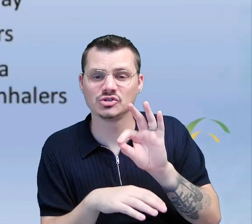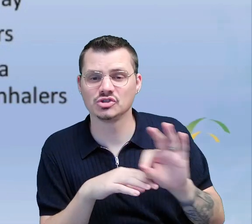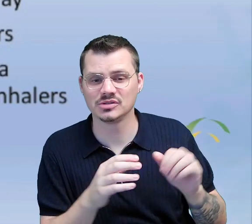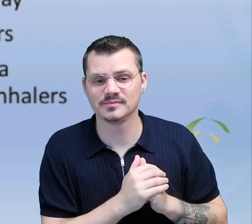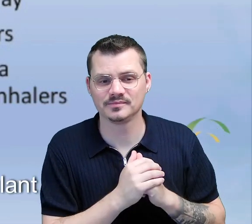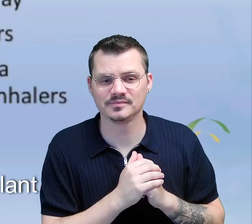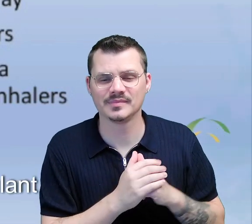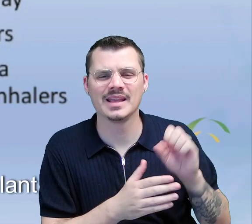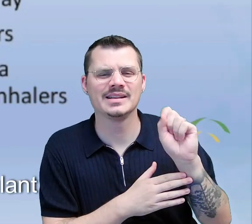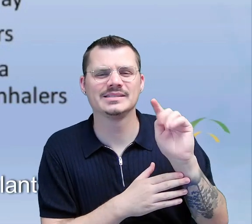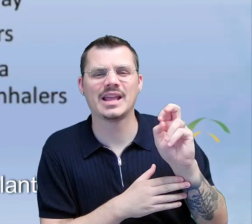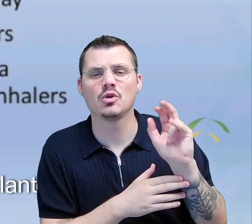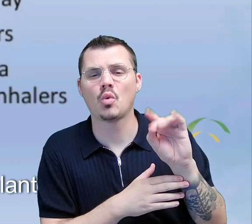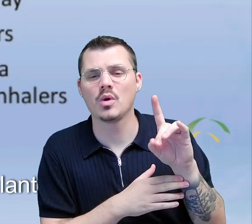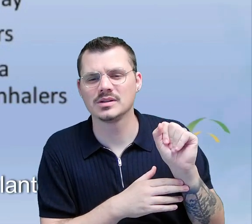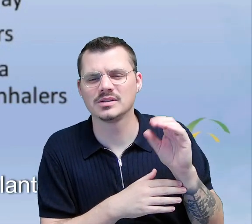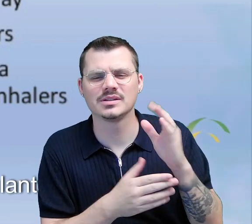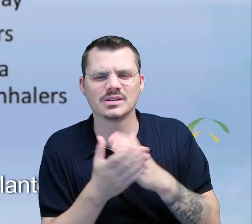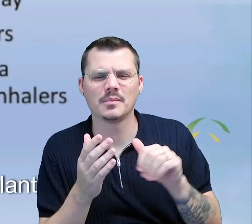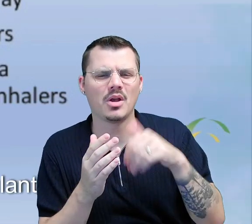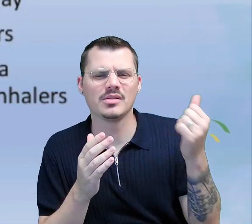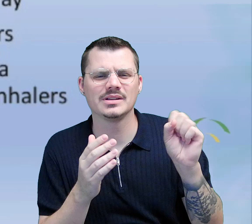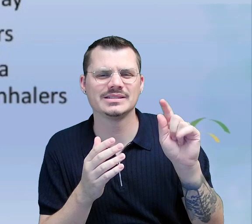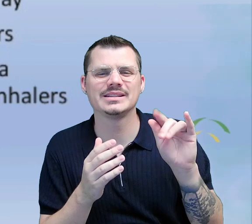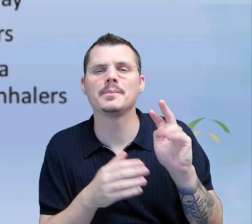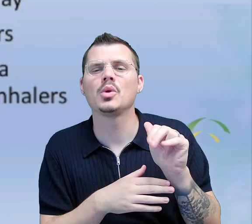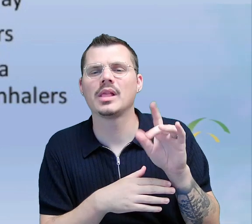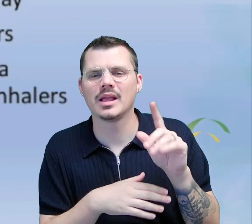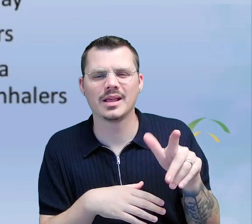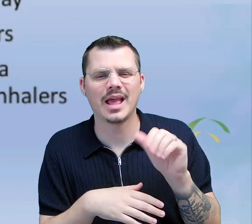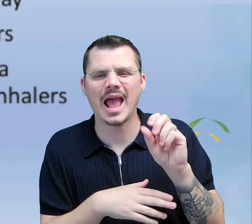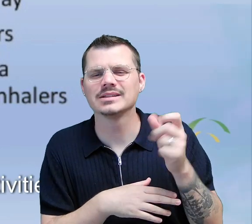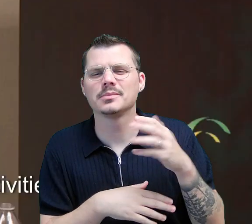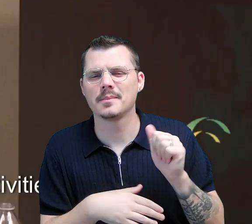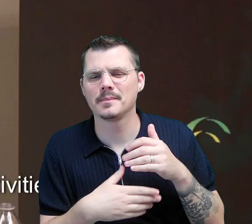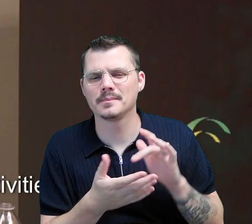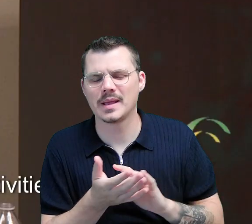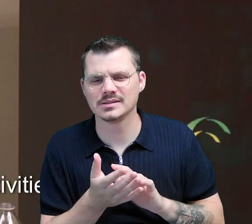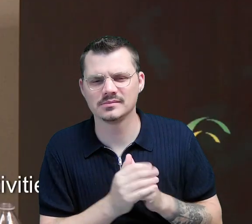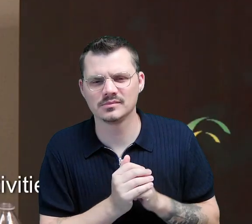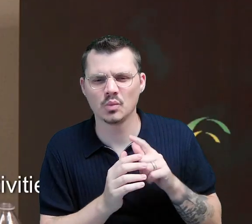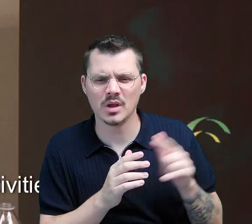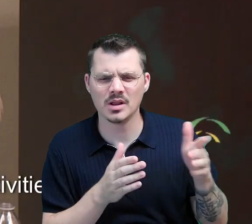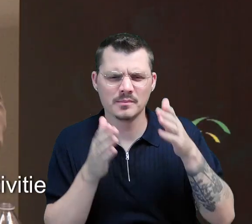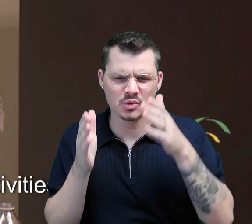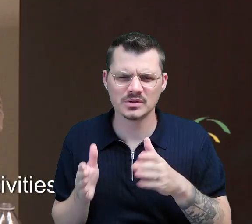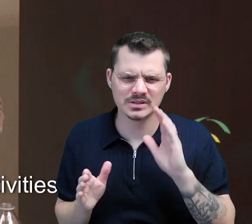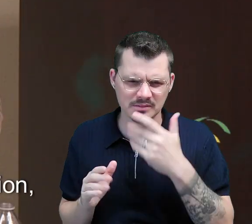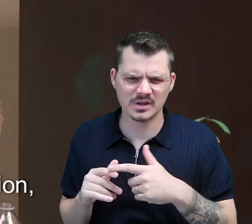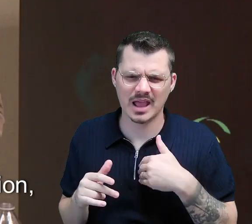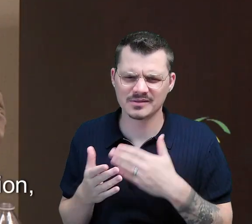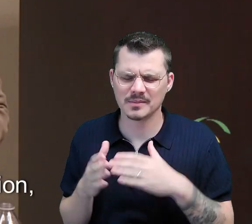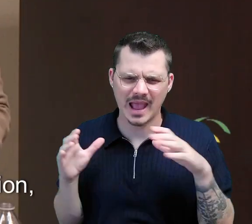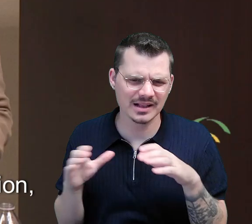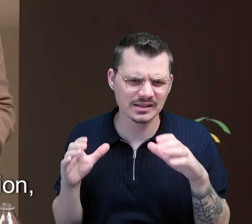function. Steroids and some of the other stimulant asthma medicines. So when a person seems to be having activities